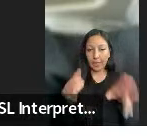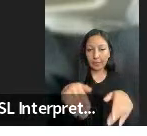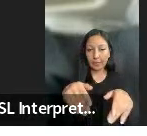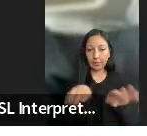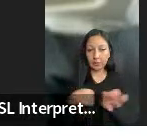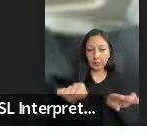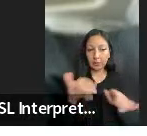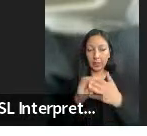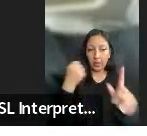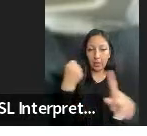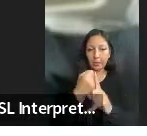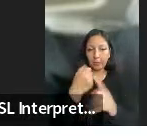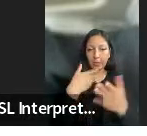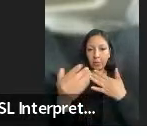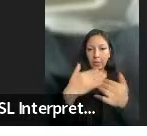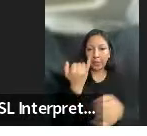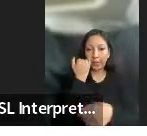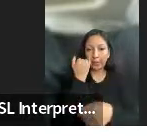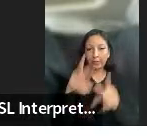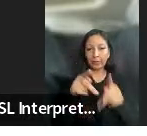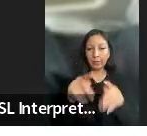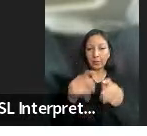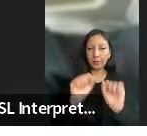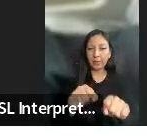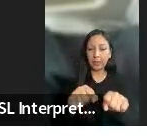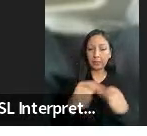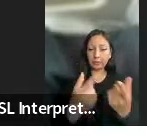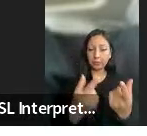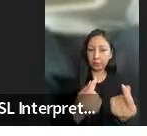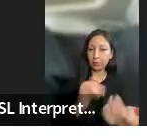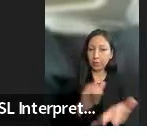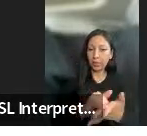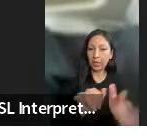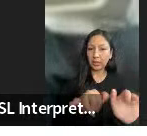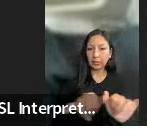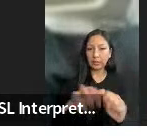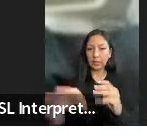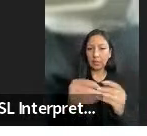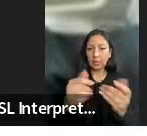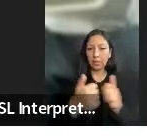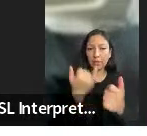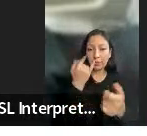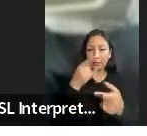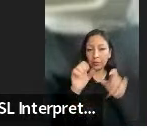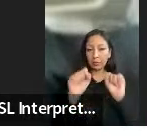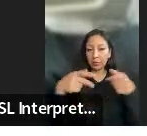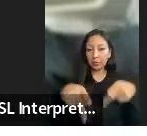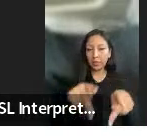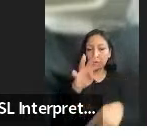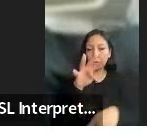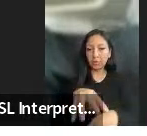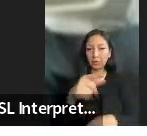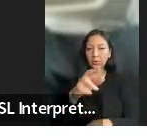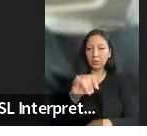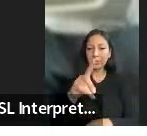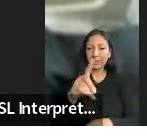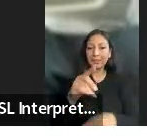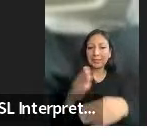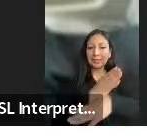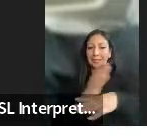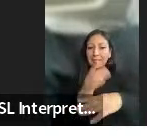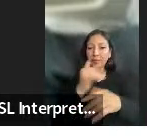to impact whether or not people are actually doing this, as well as whether you're allowing grid scale as of right